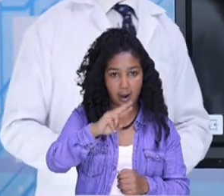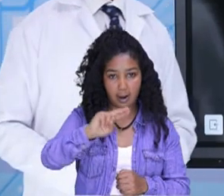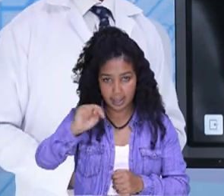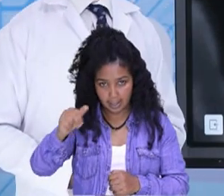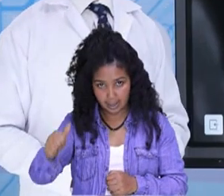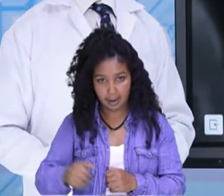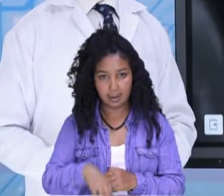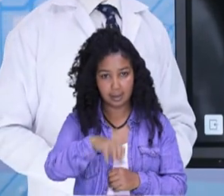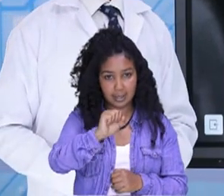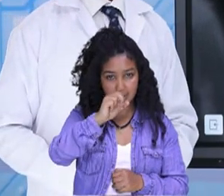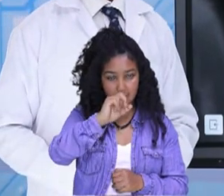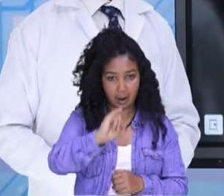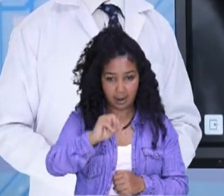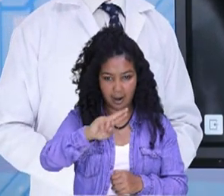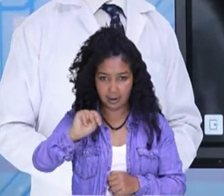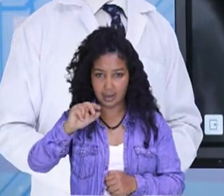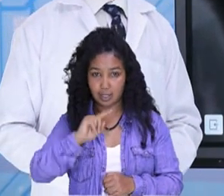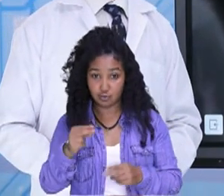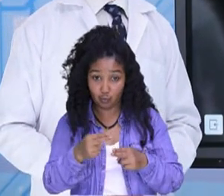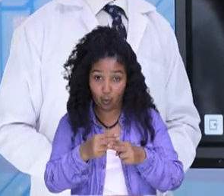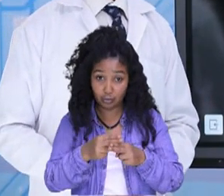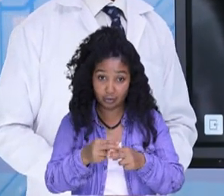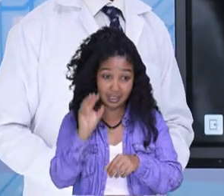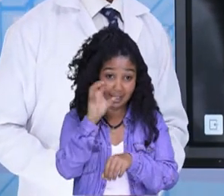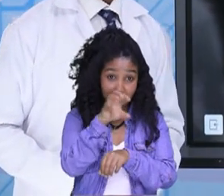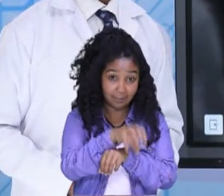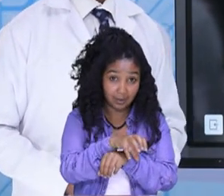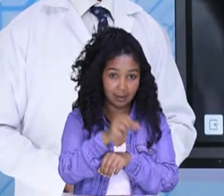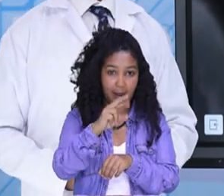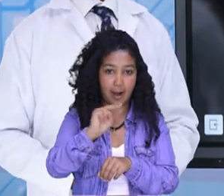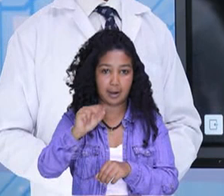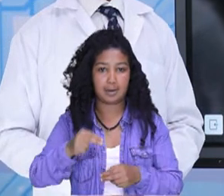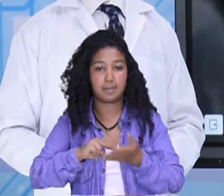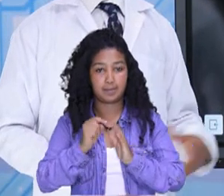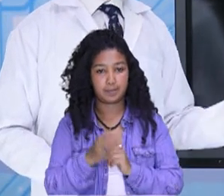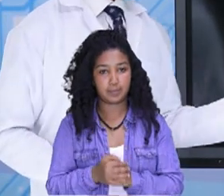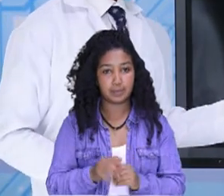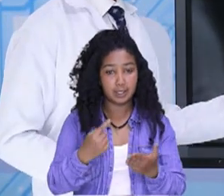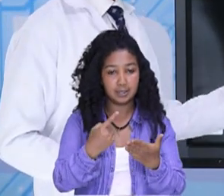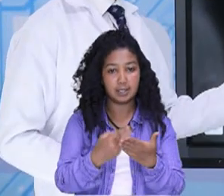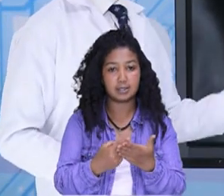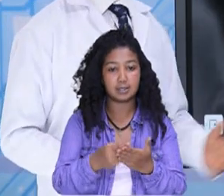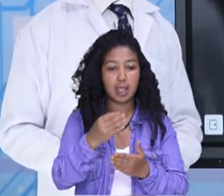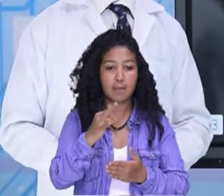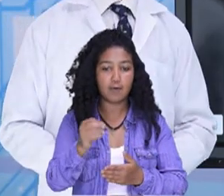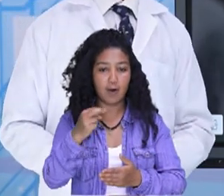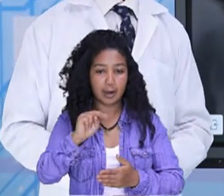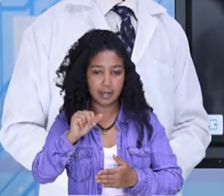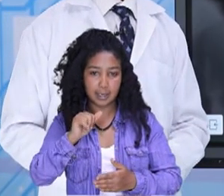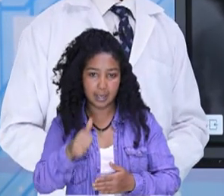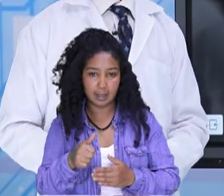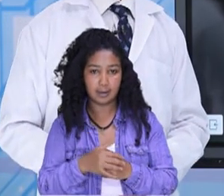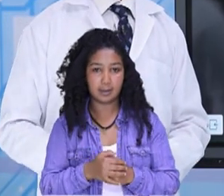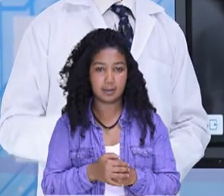siRNA. siRNA means short interfering RNA. This type of